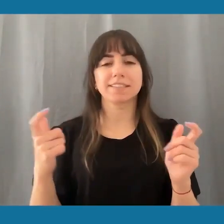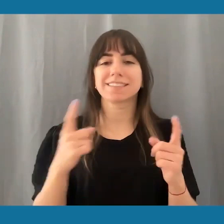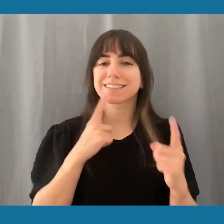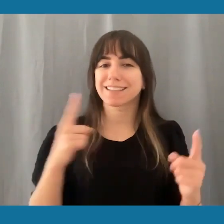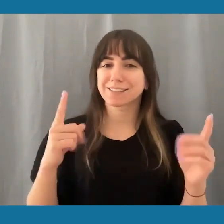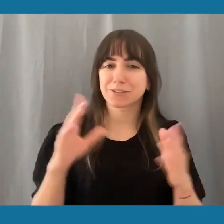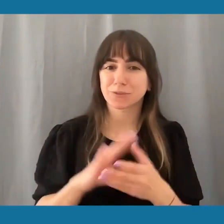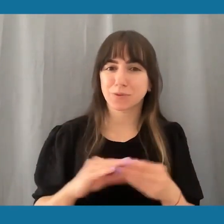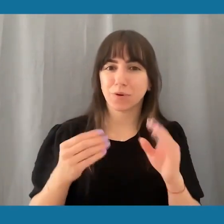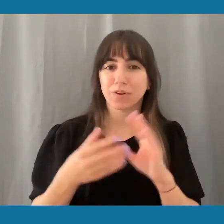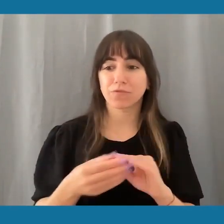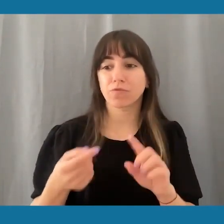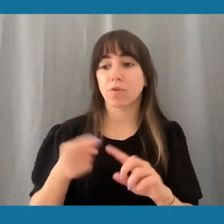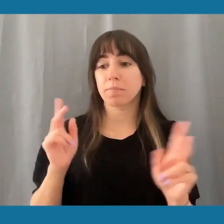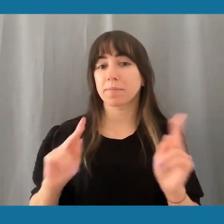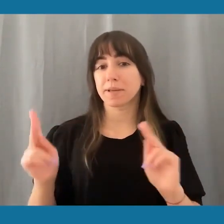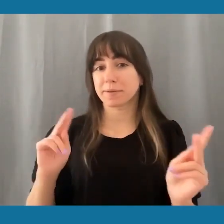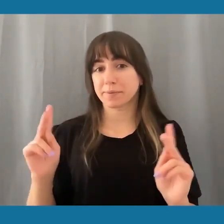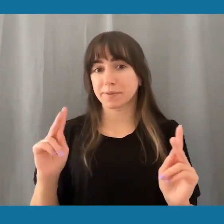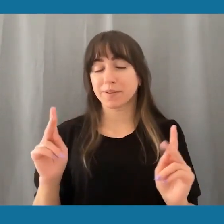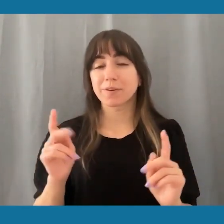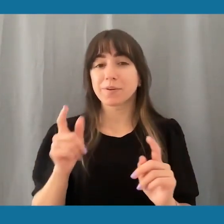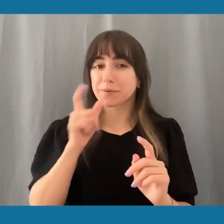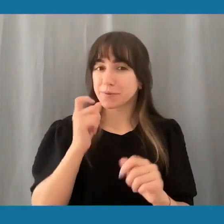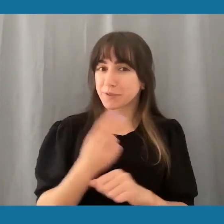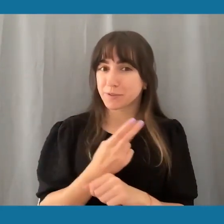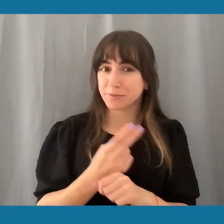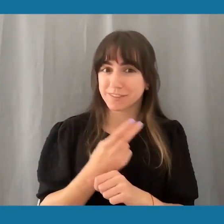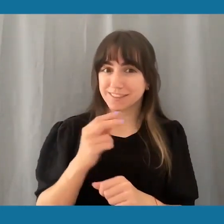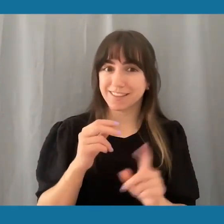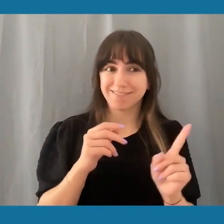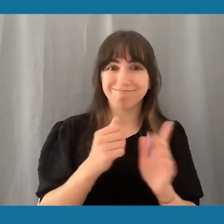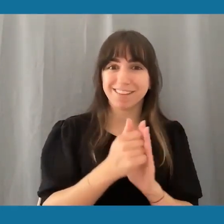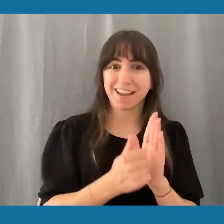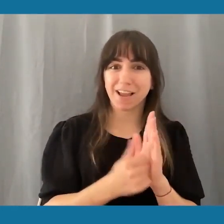time. But maybe it can also be used for ride-sharing services.